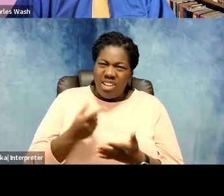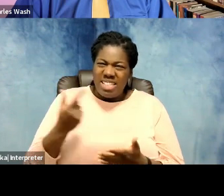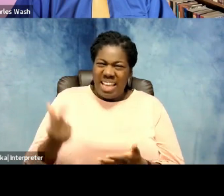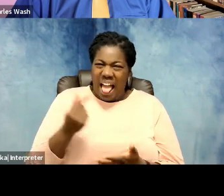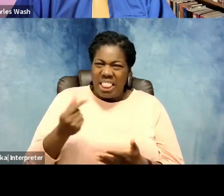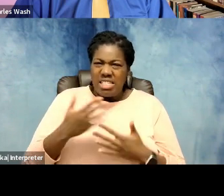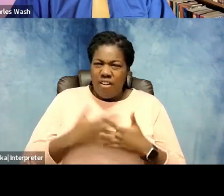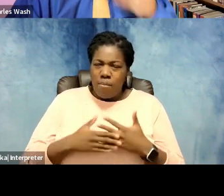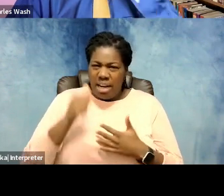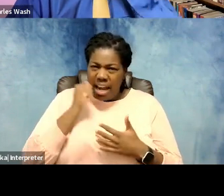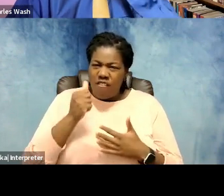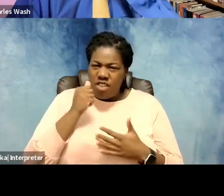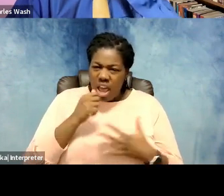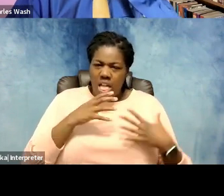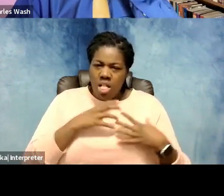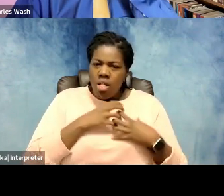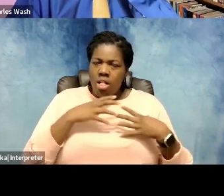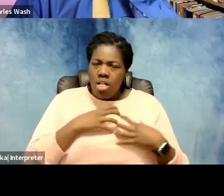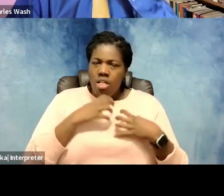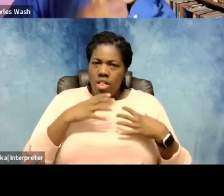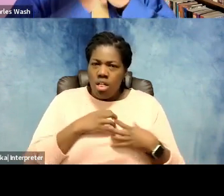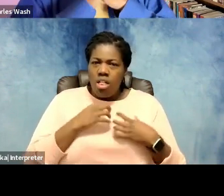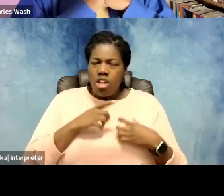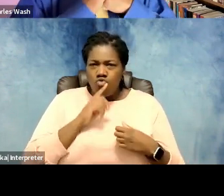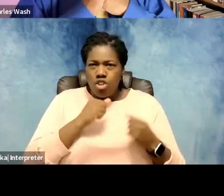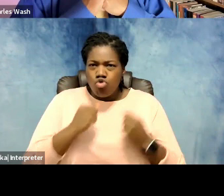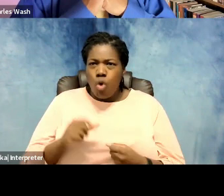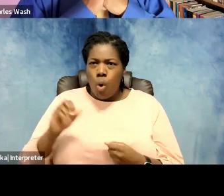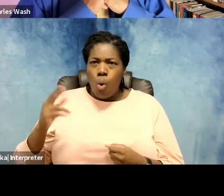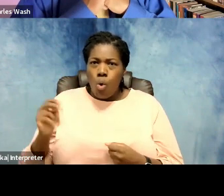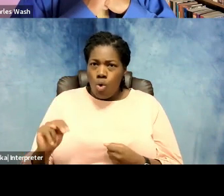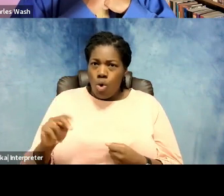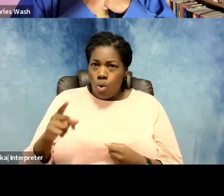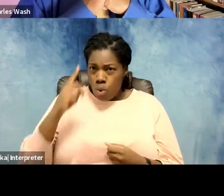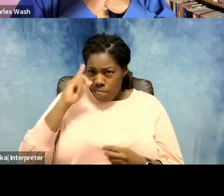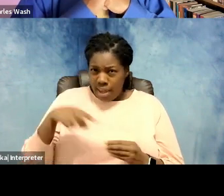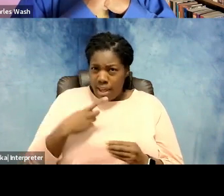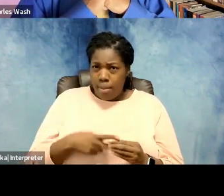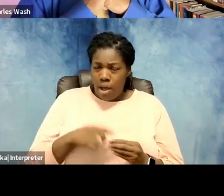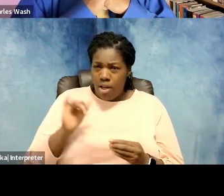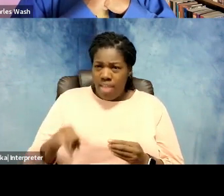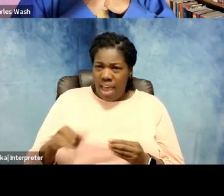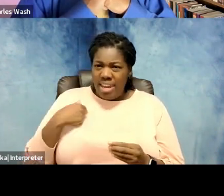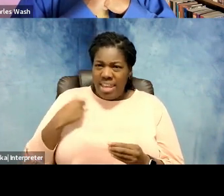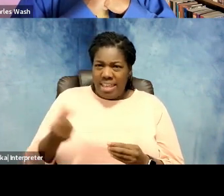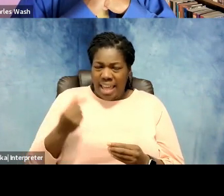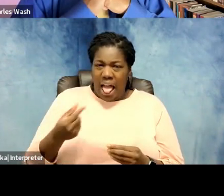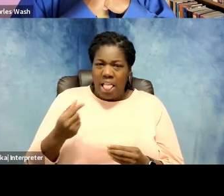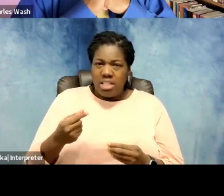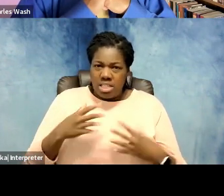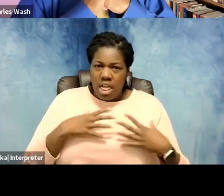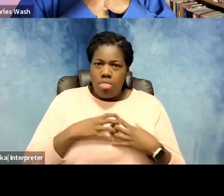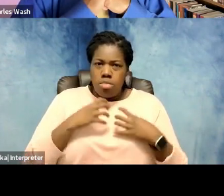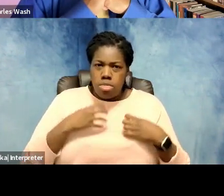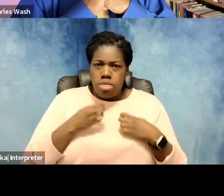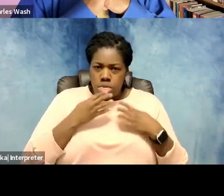It's a very powerful organ. And so when you think about the heart, you know, those gallons that get pumped, and you